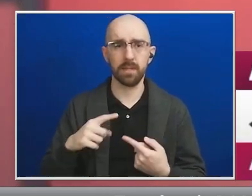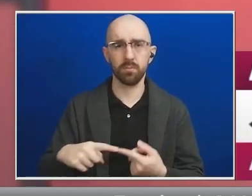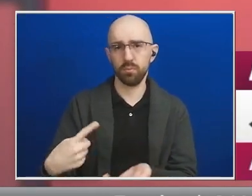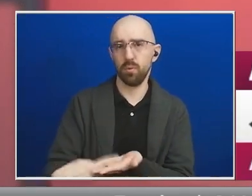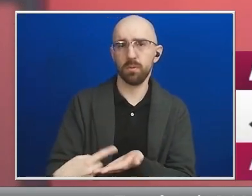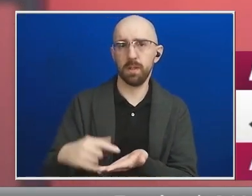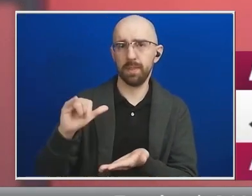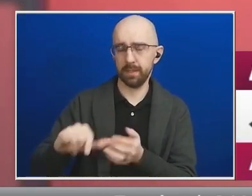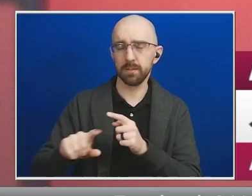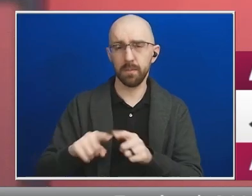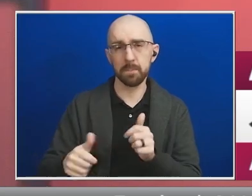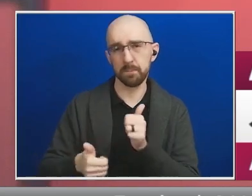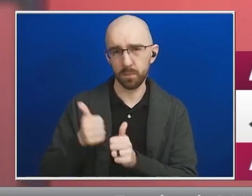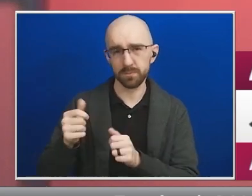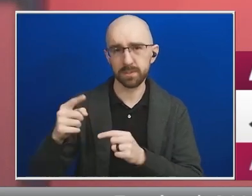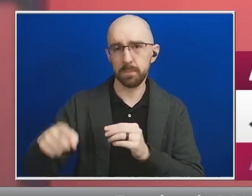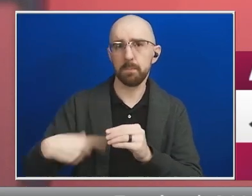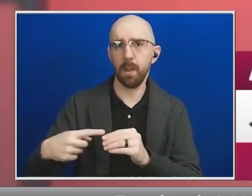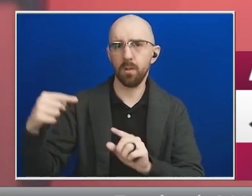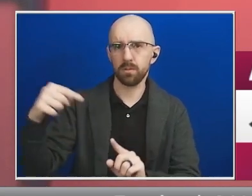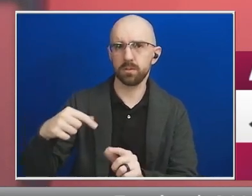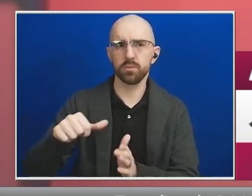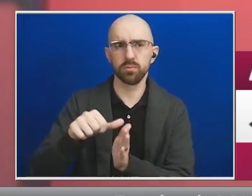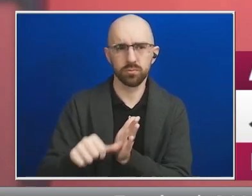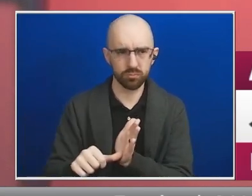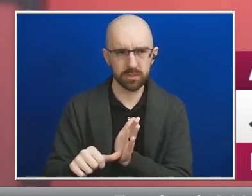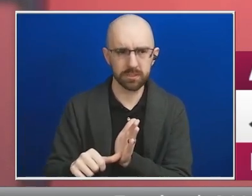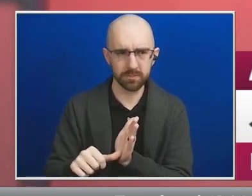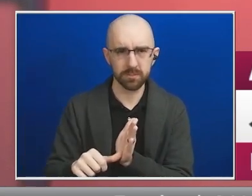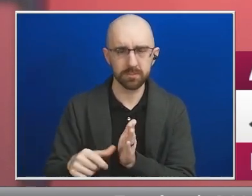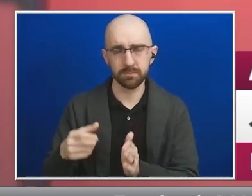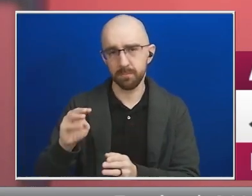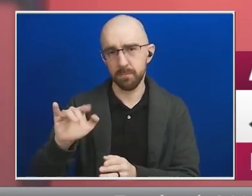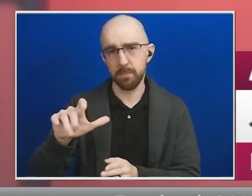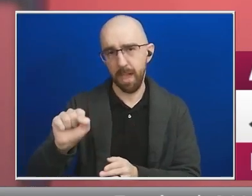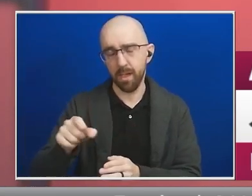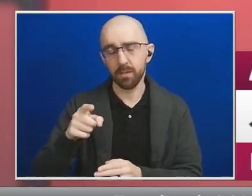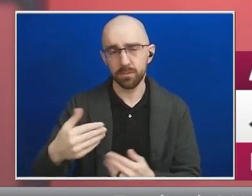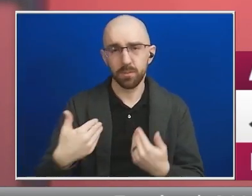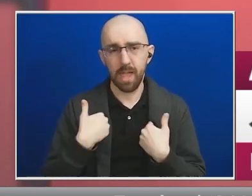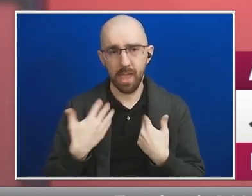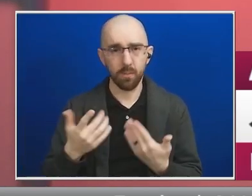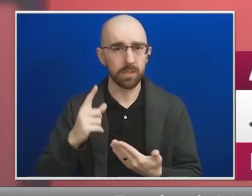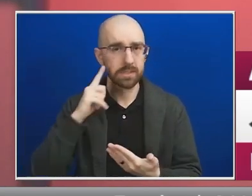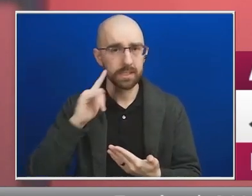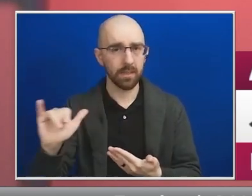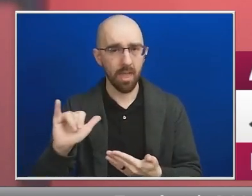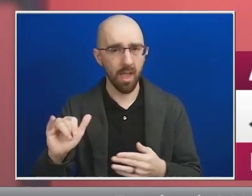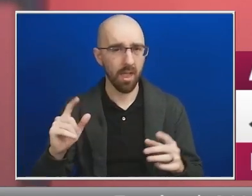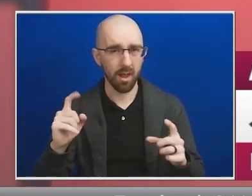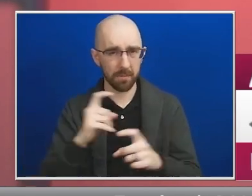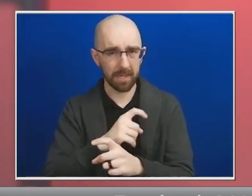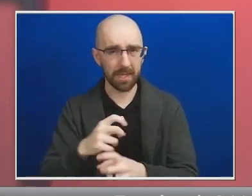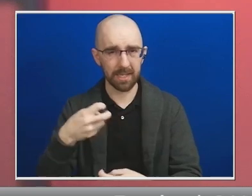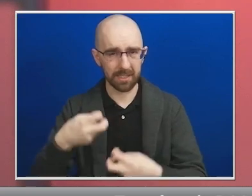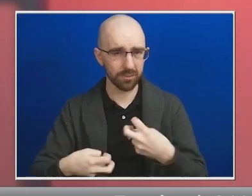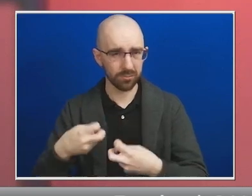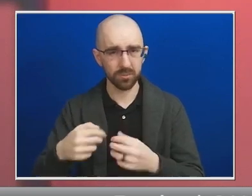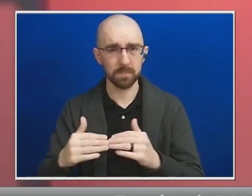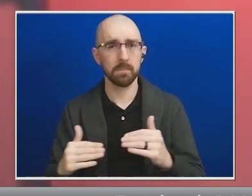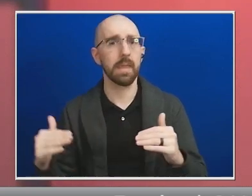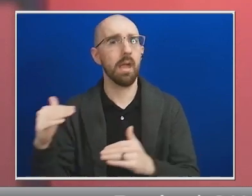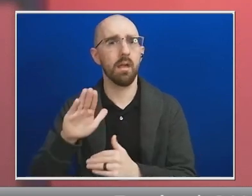about surgery. Obviously, Miles, you had what sounds like complicated issues that went beyond your heart. Yeah.